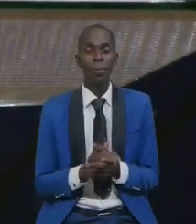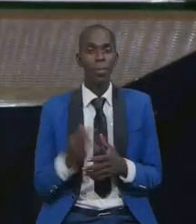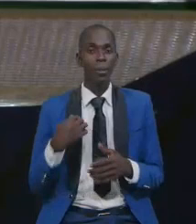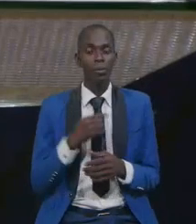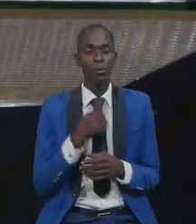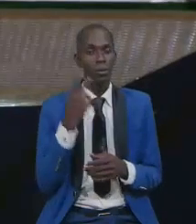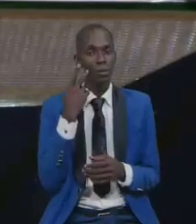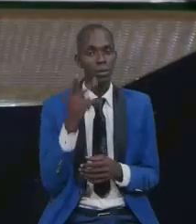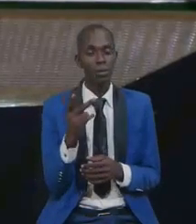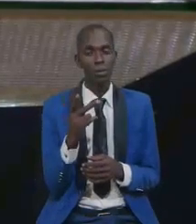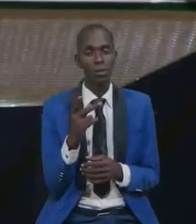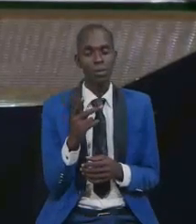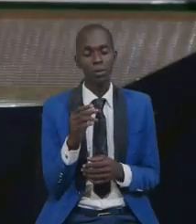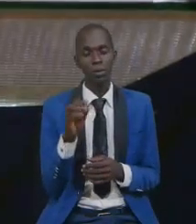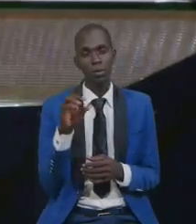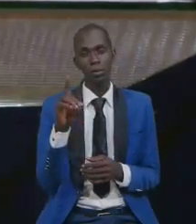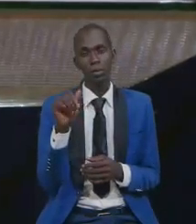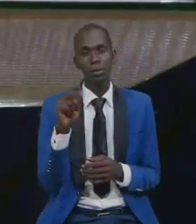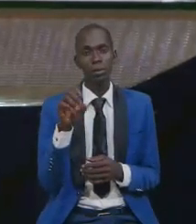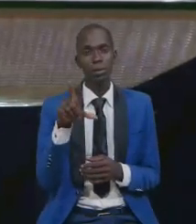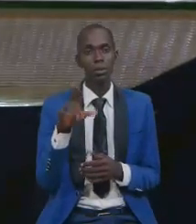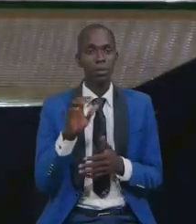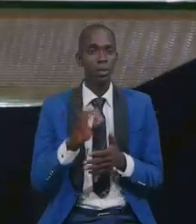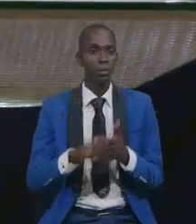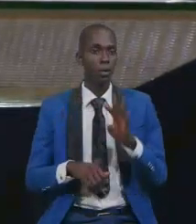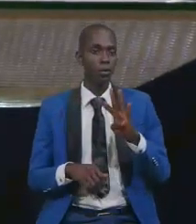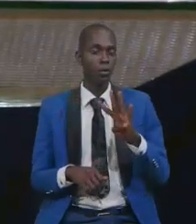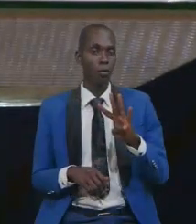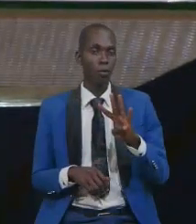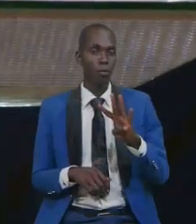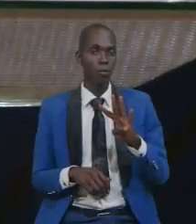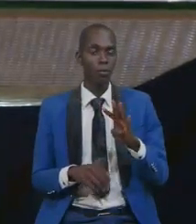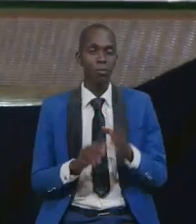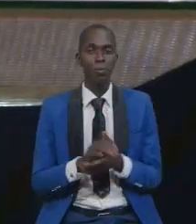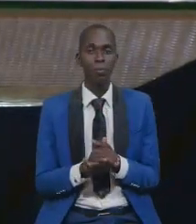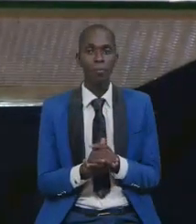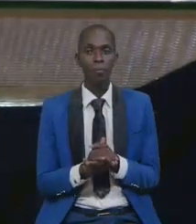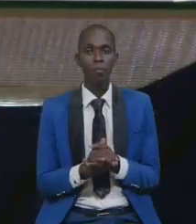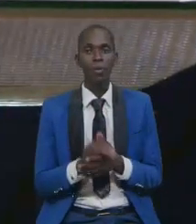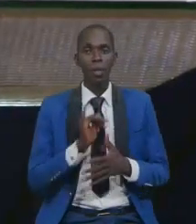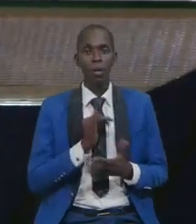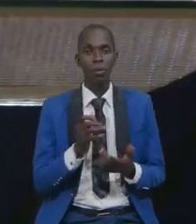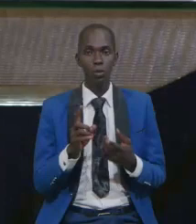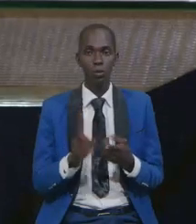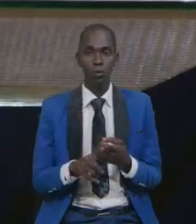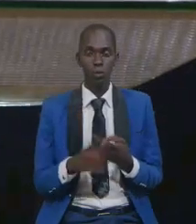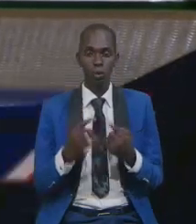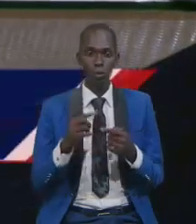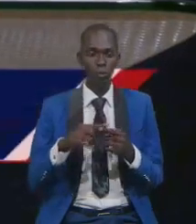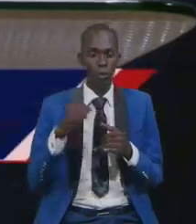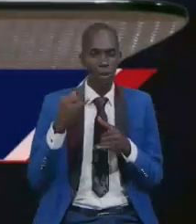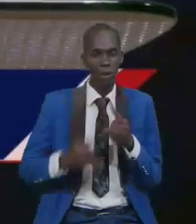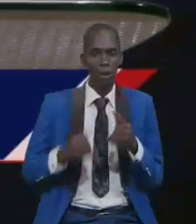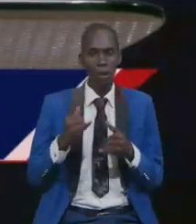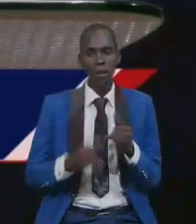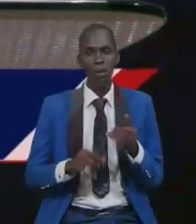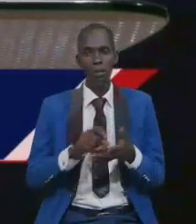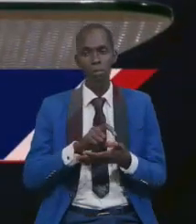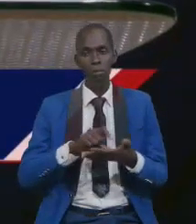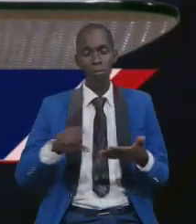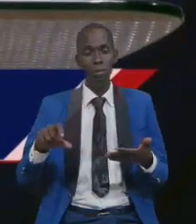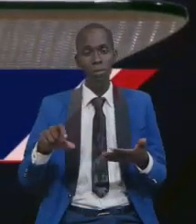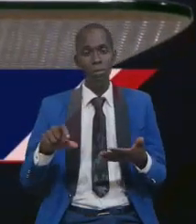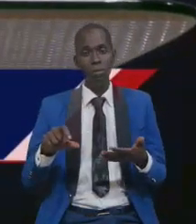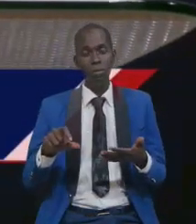Daniel chapter 4. We're studying from verse 1 to verse 27. But I want to come to the latter part of